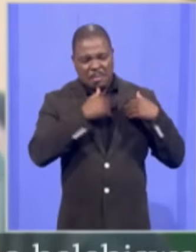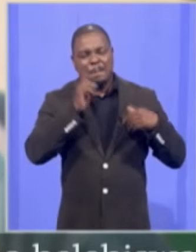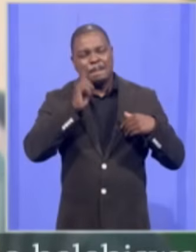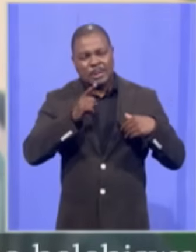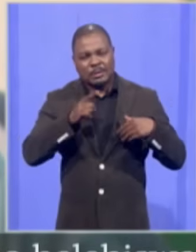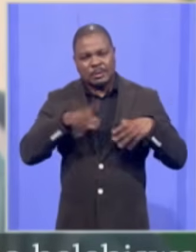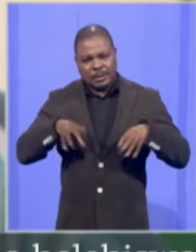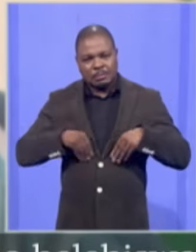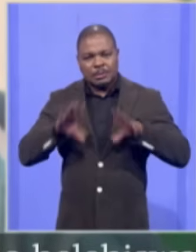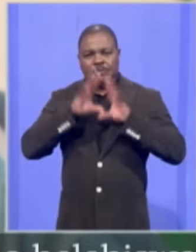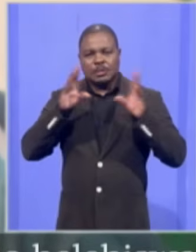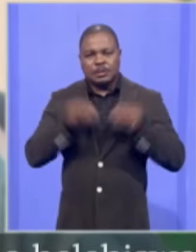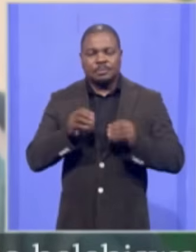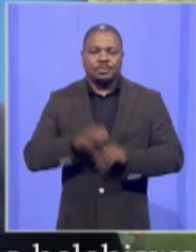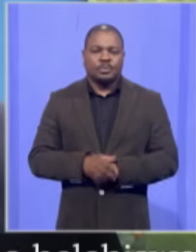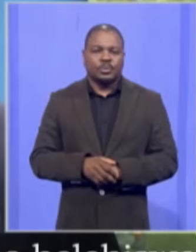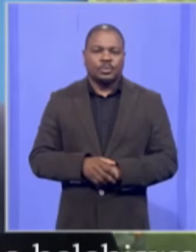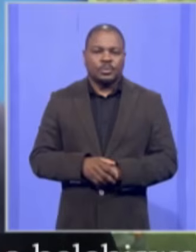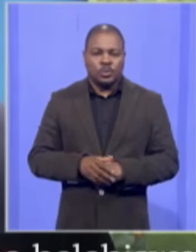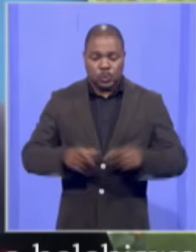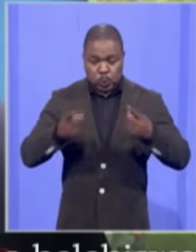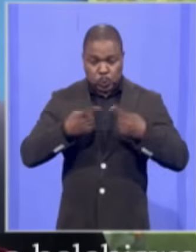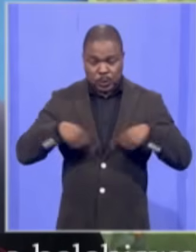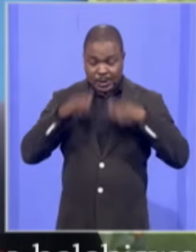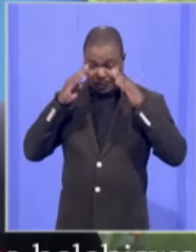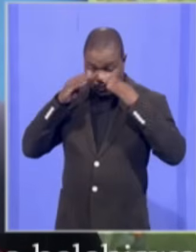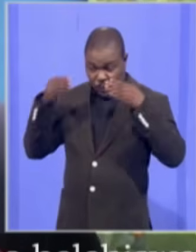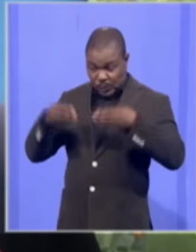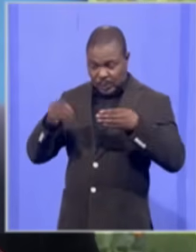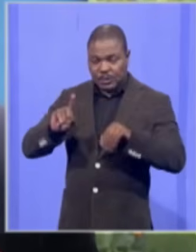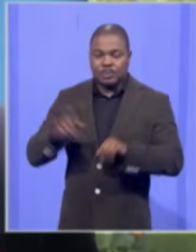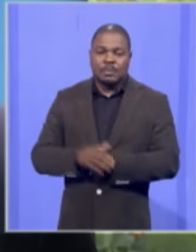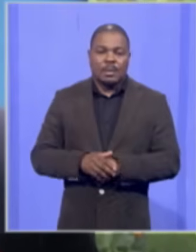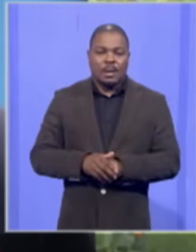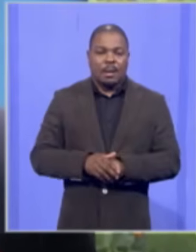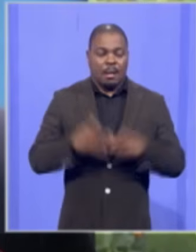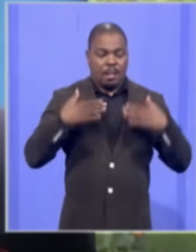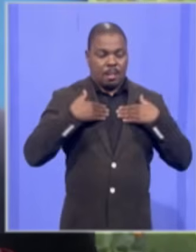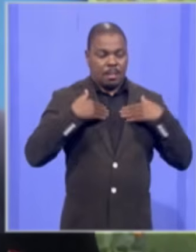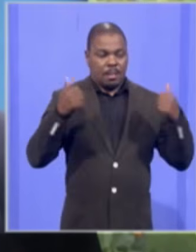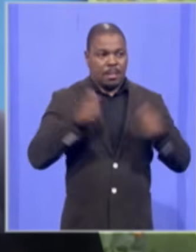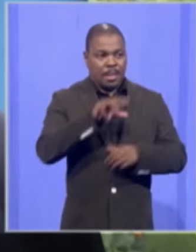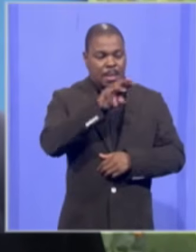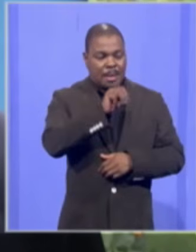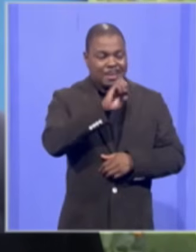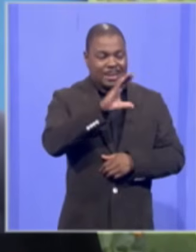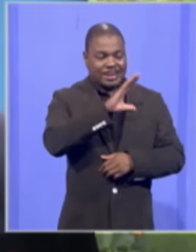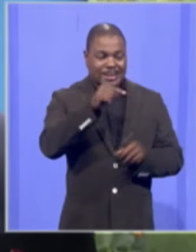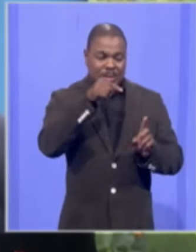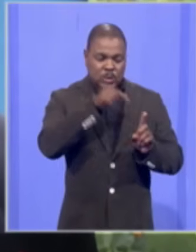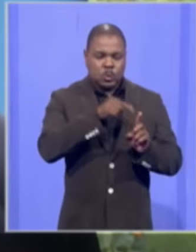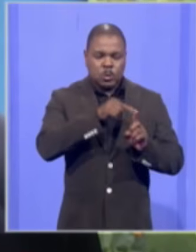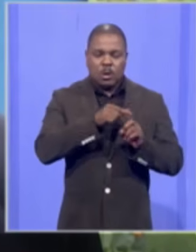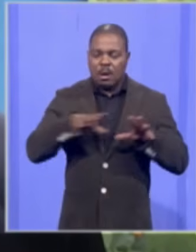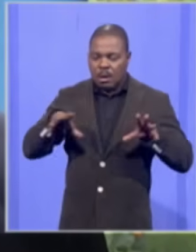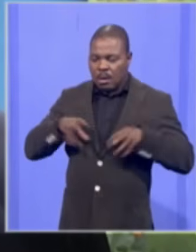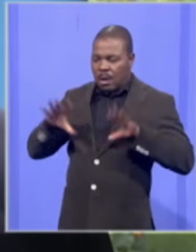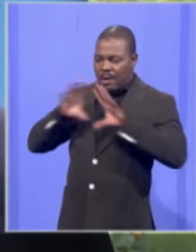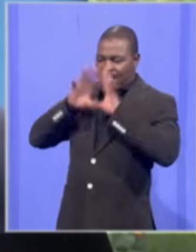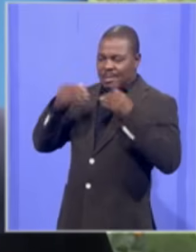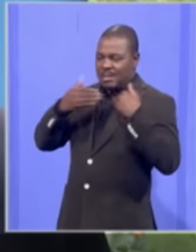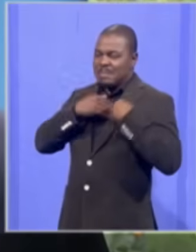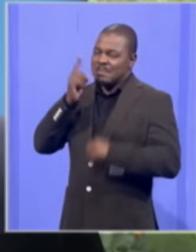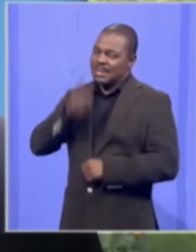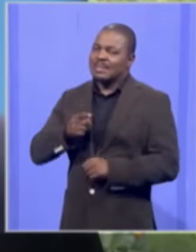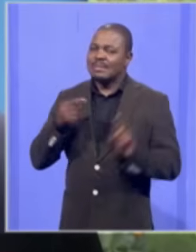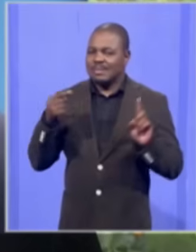Our focus is that the MEC of Health must account to what happened, because that